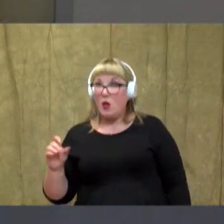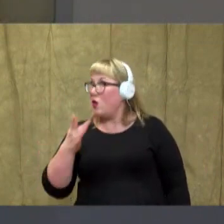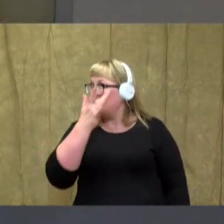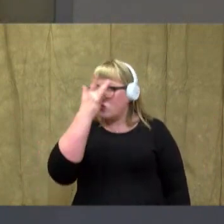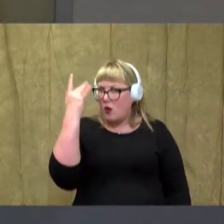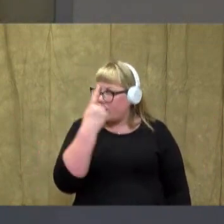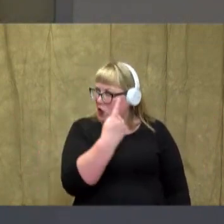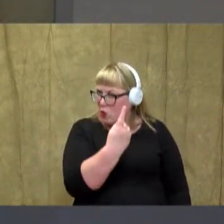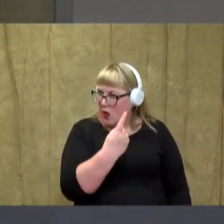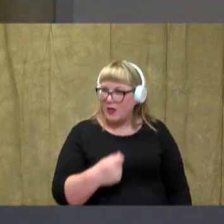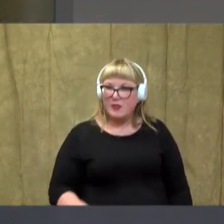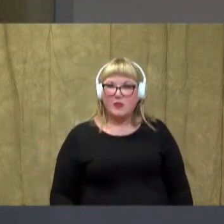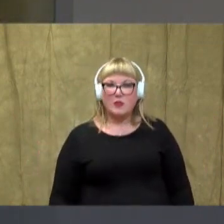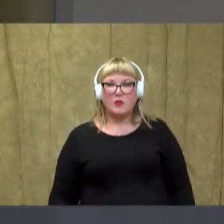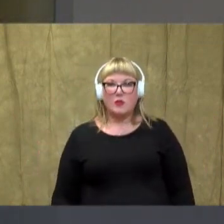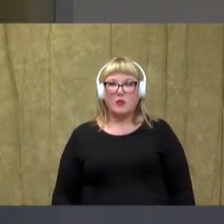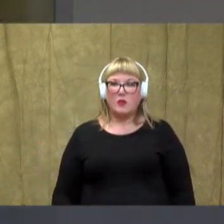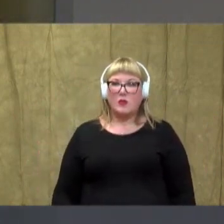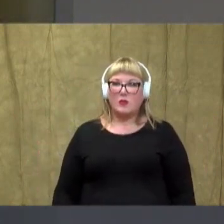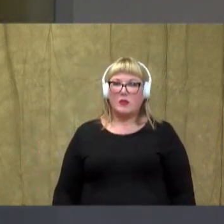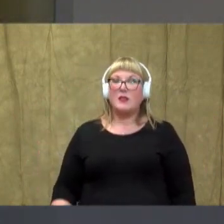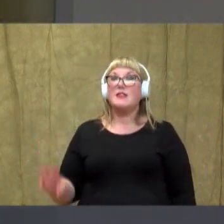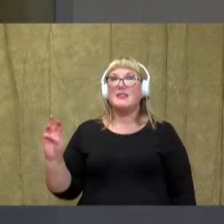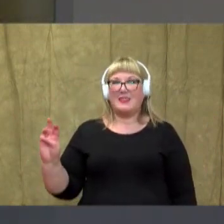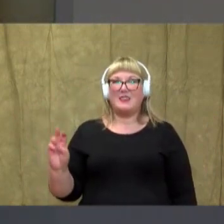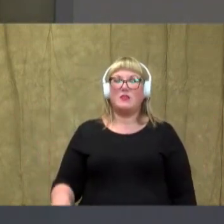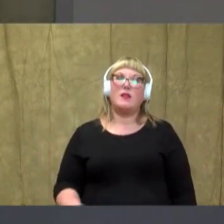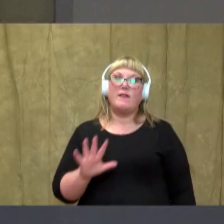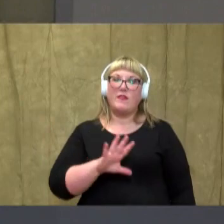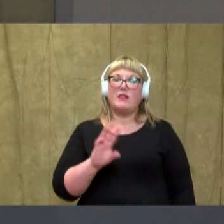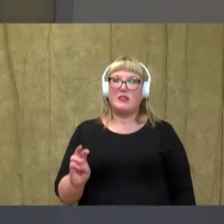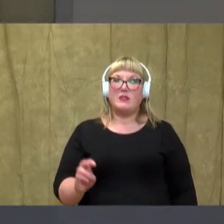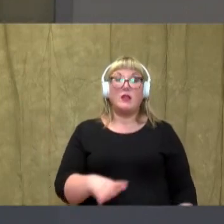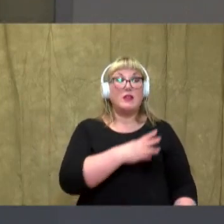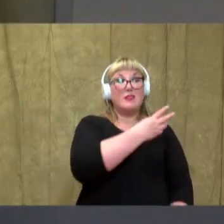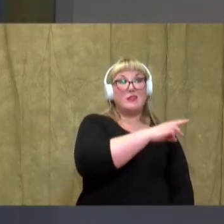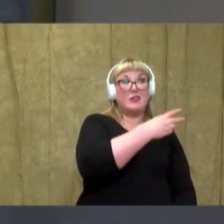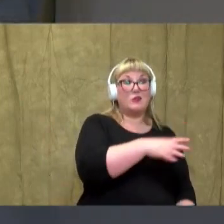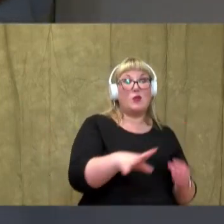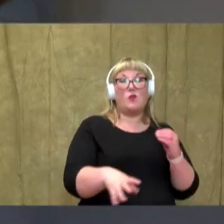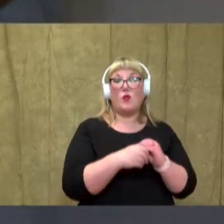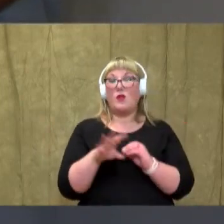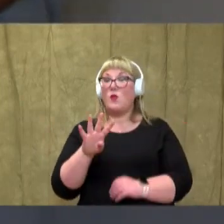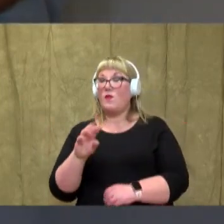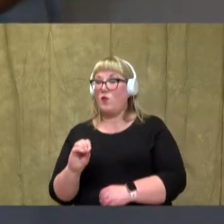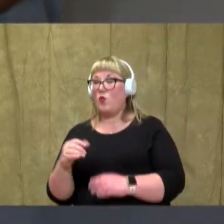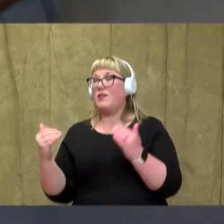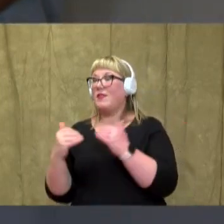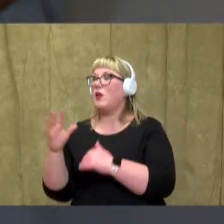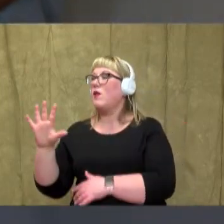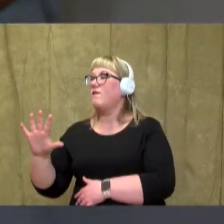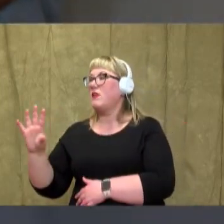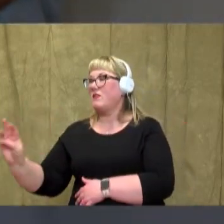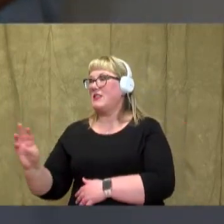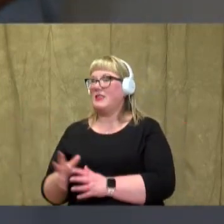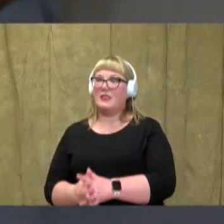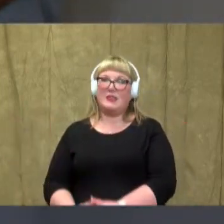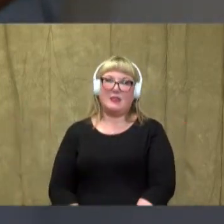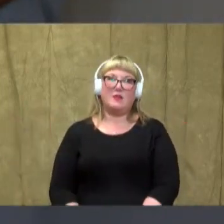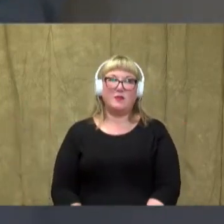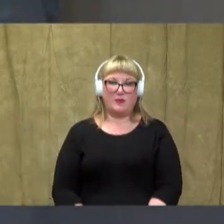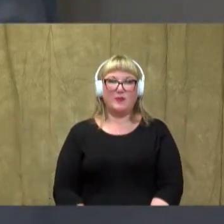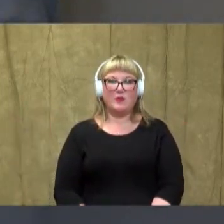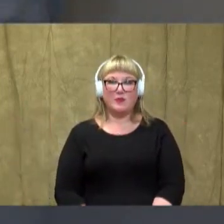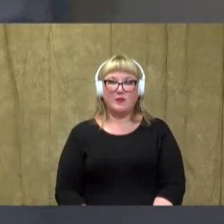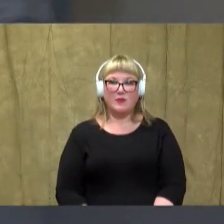forget about your ones. 6. 16 plus 40 gives you the sum